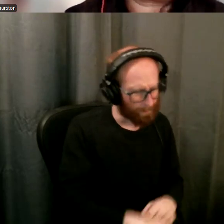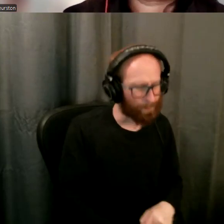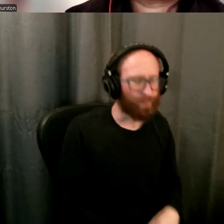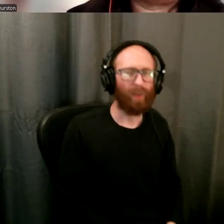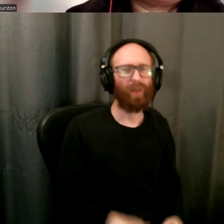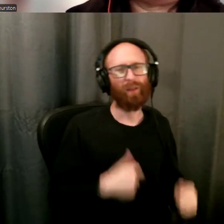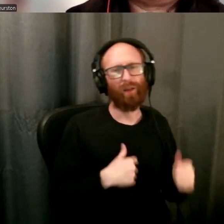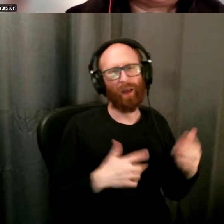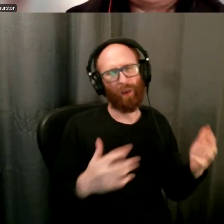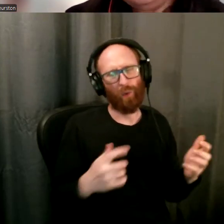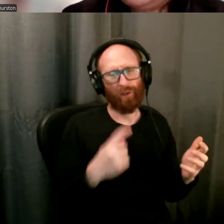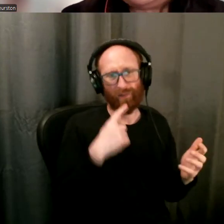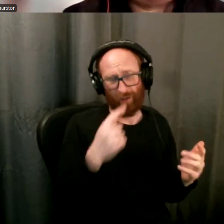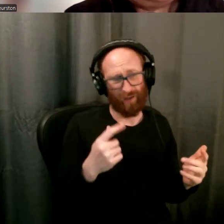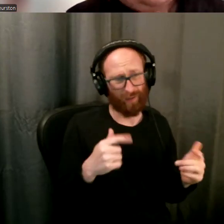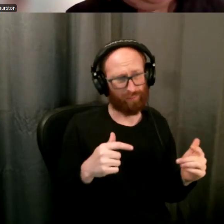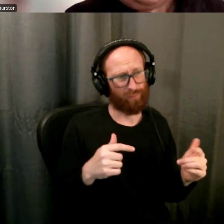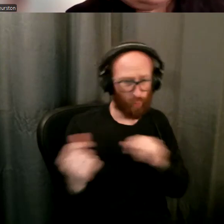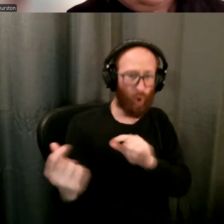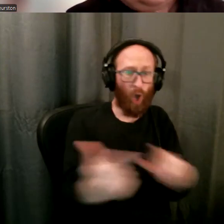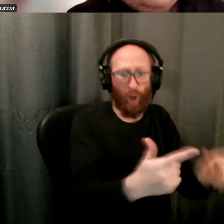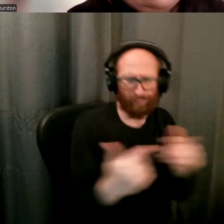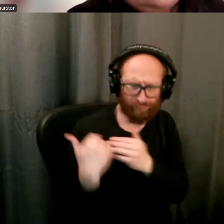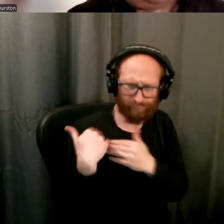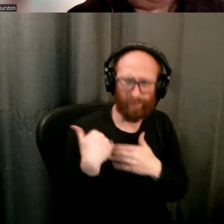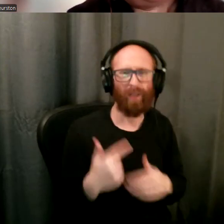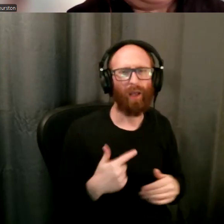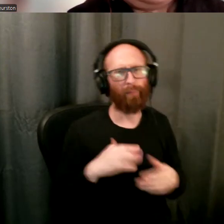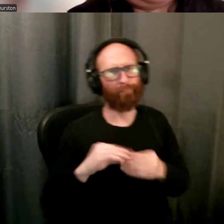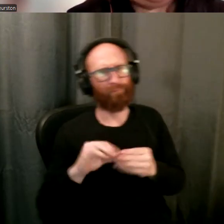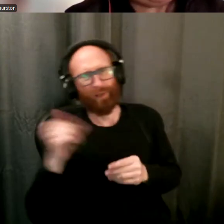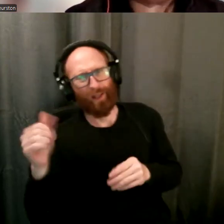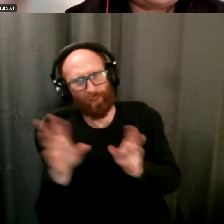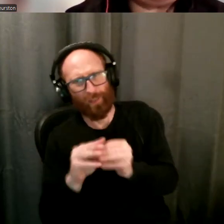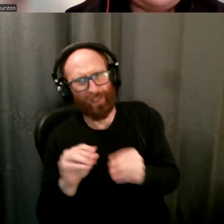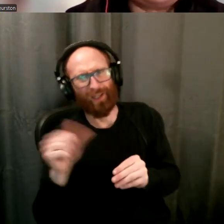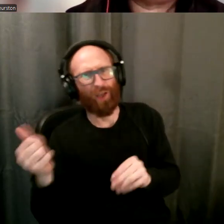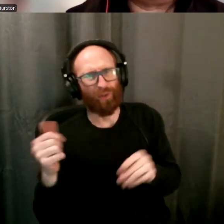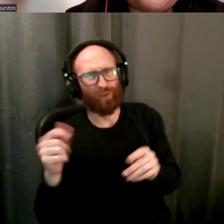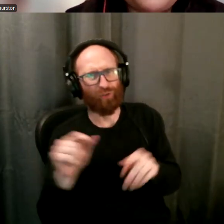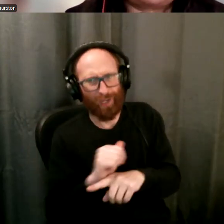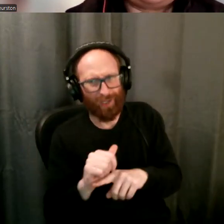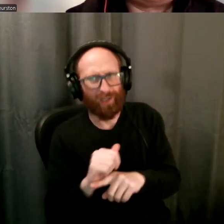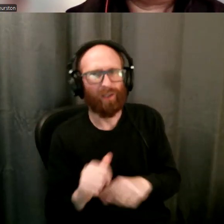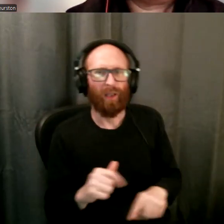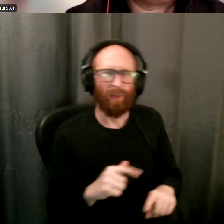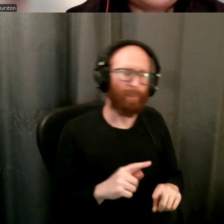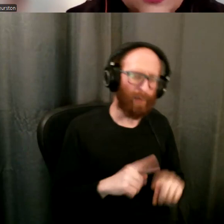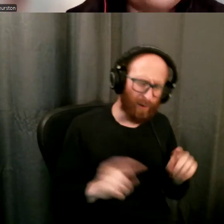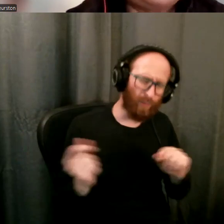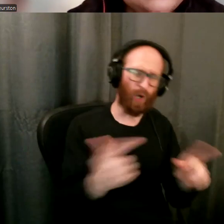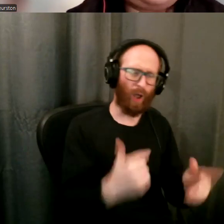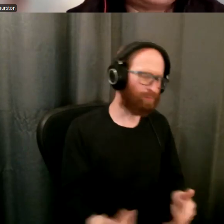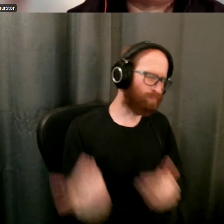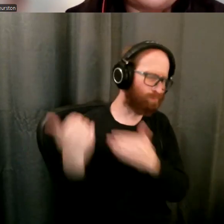everyone needs to take a responsibility. I said that before in another meeting, another training, we need to do this for our students.